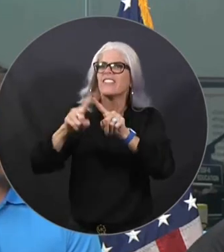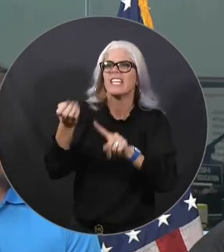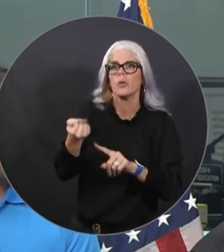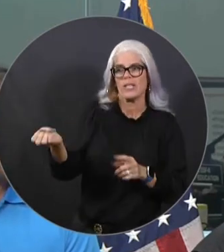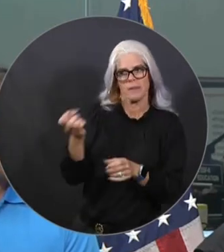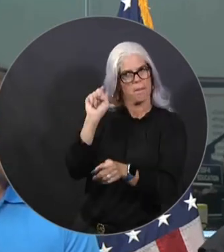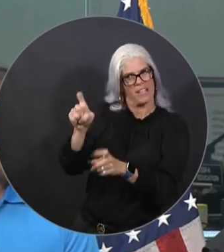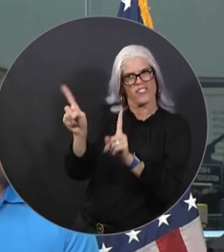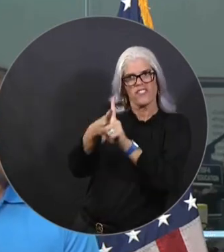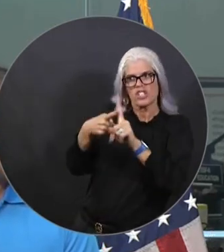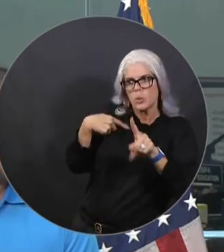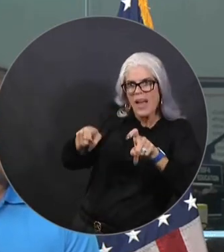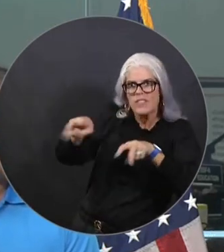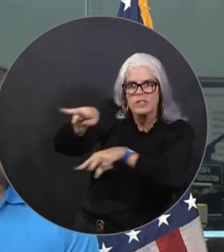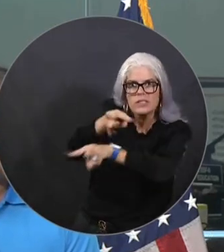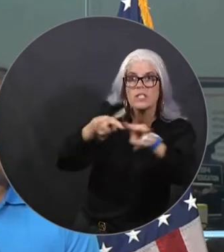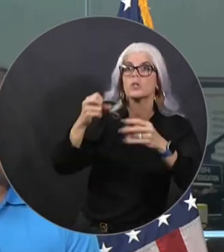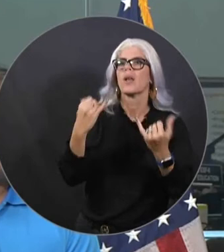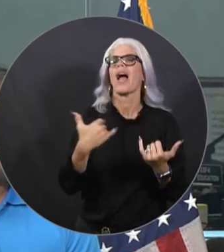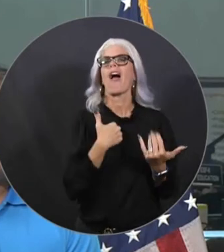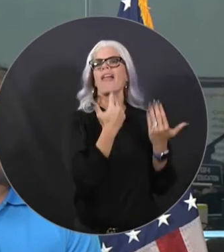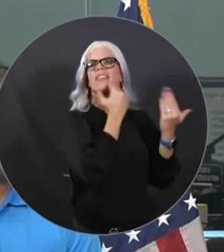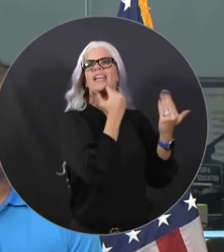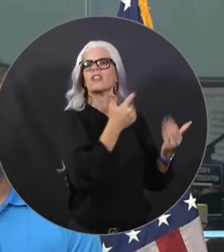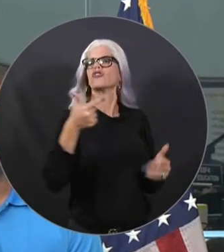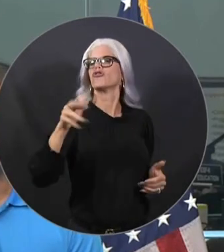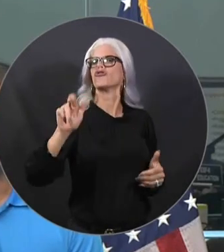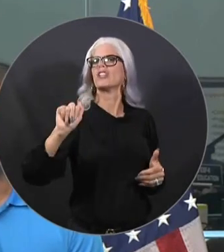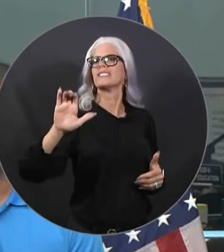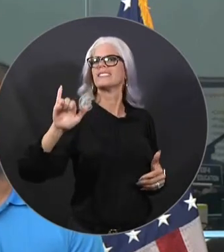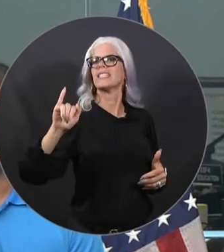you very much for all your assistance, Admiral McPherson